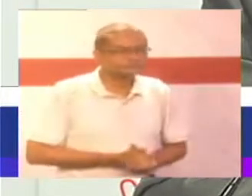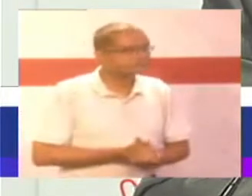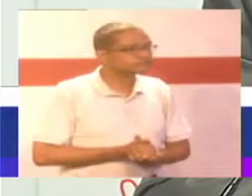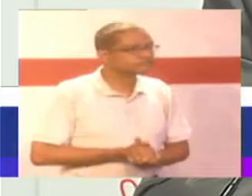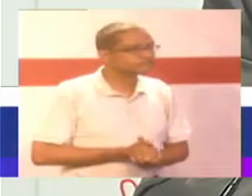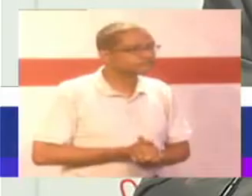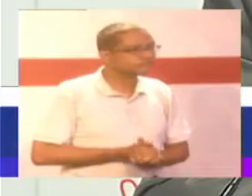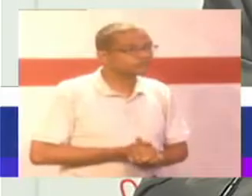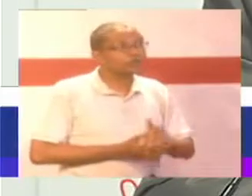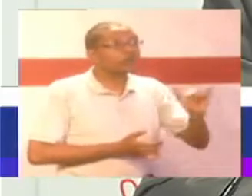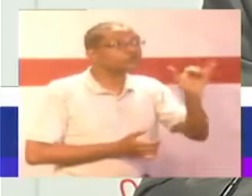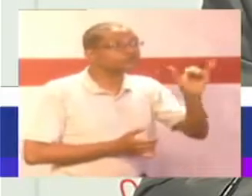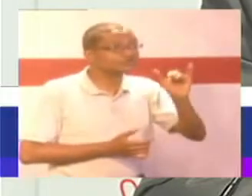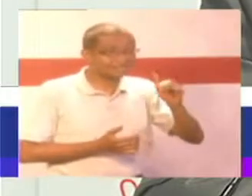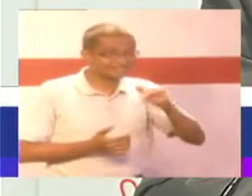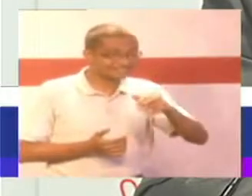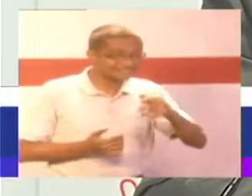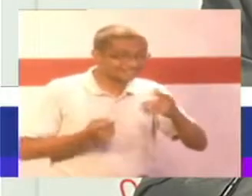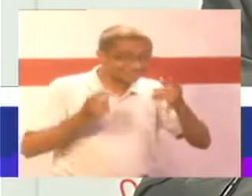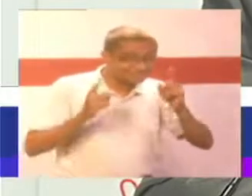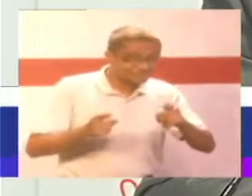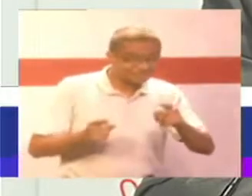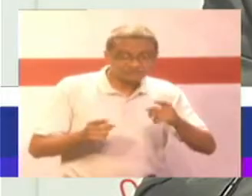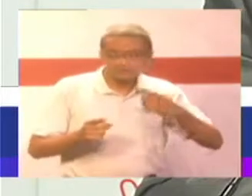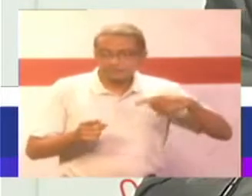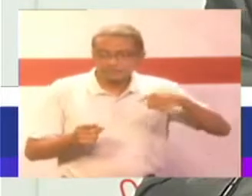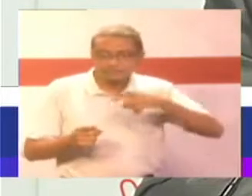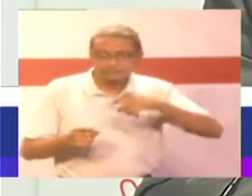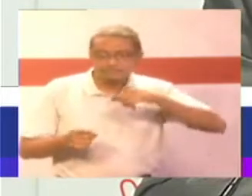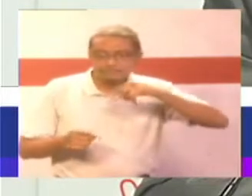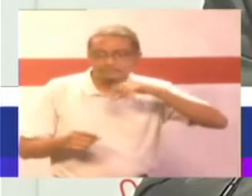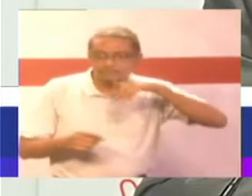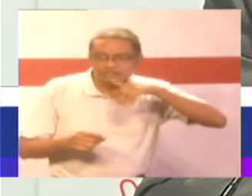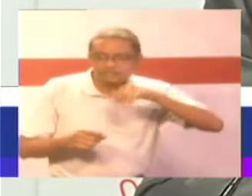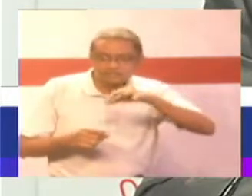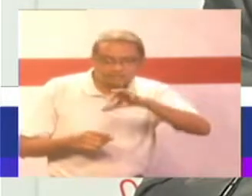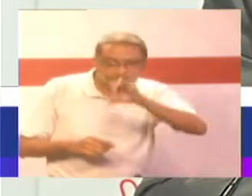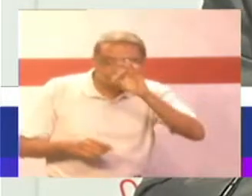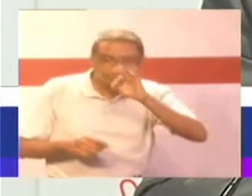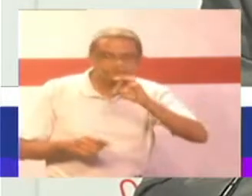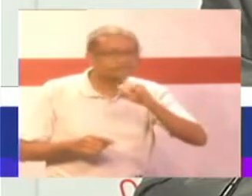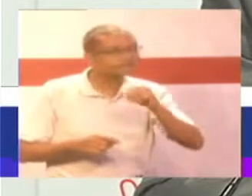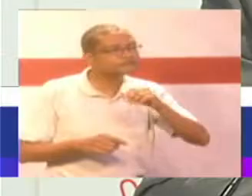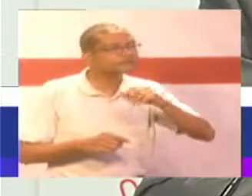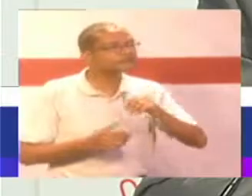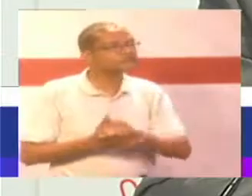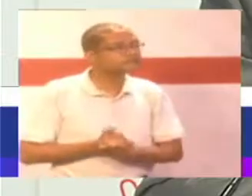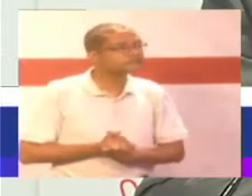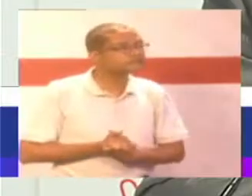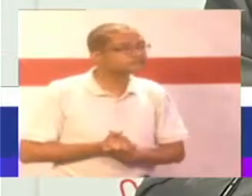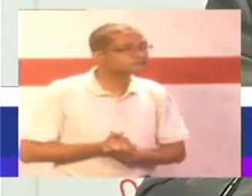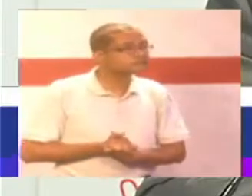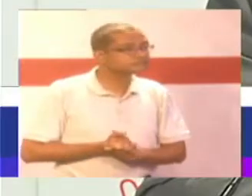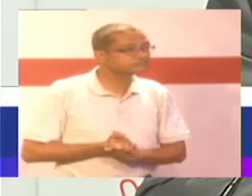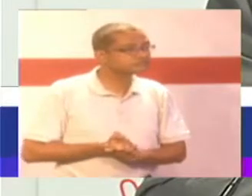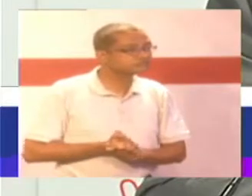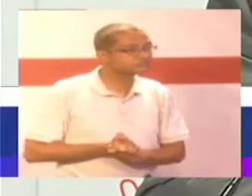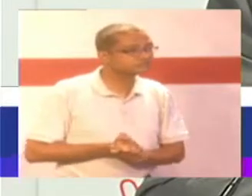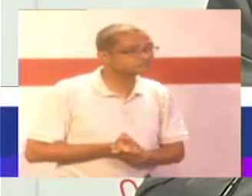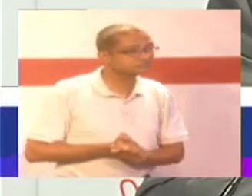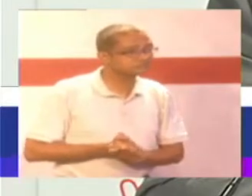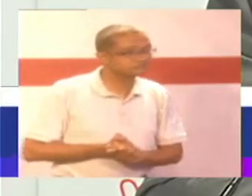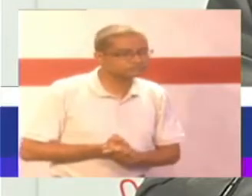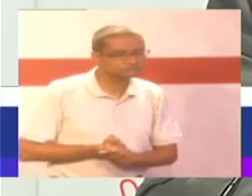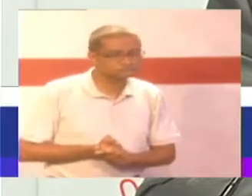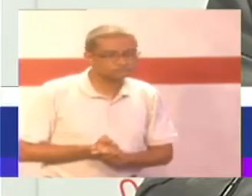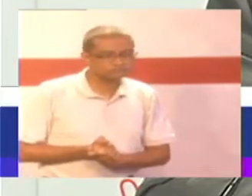not been identified and sequenced, among and related to and sometimes unrelated to the ones that we have